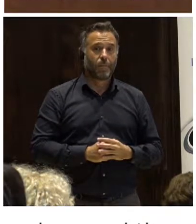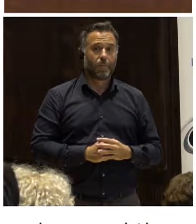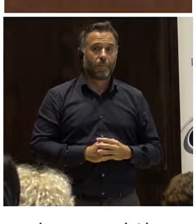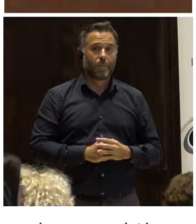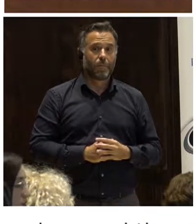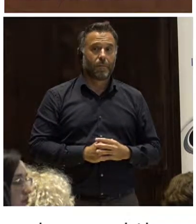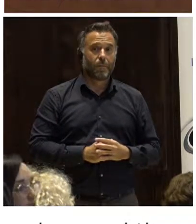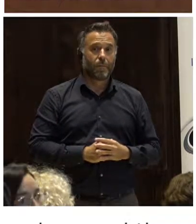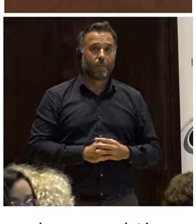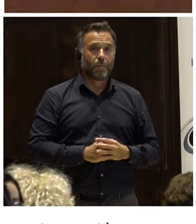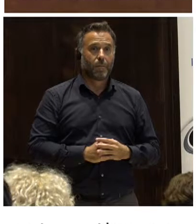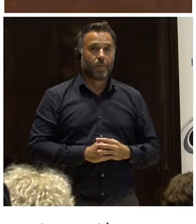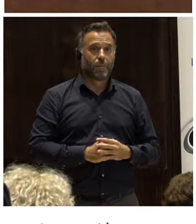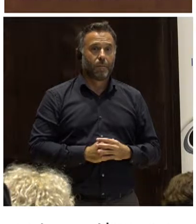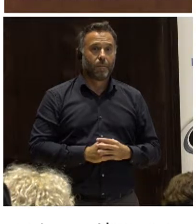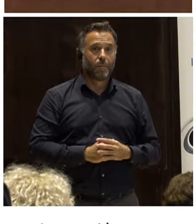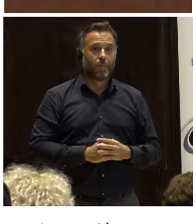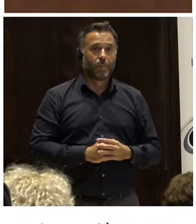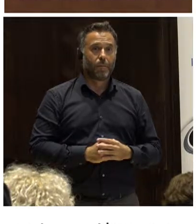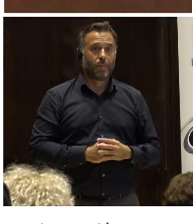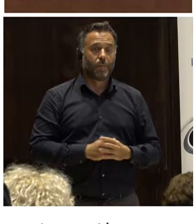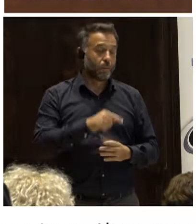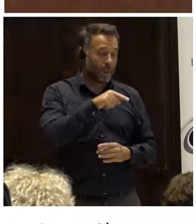this starts in